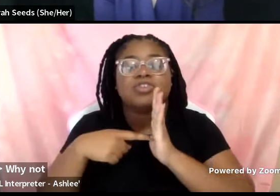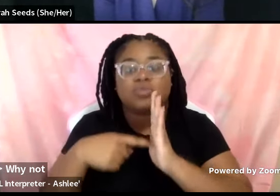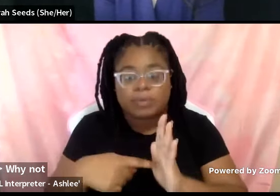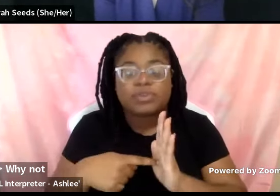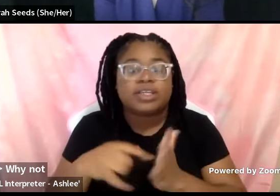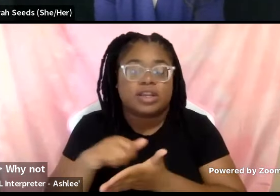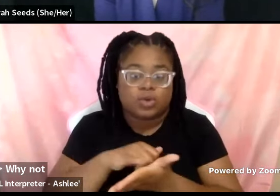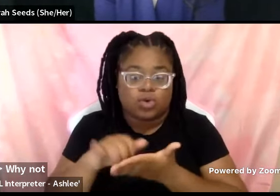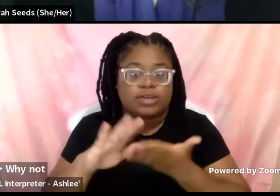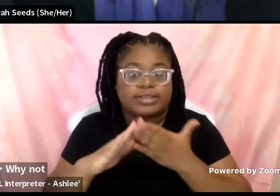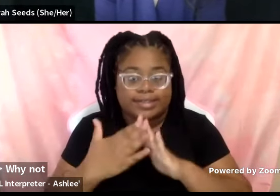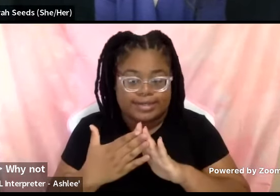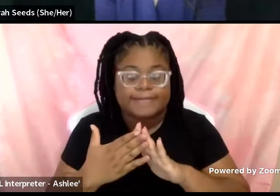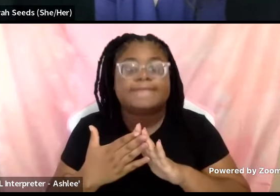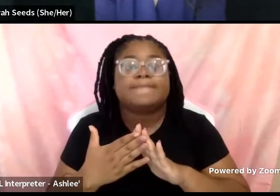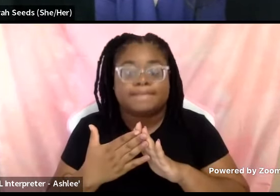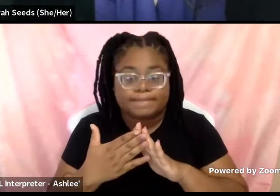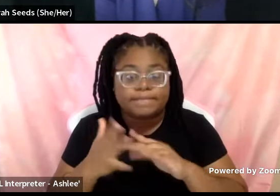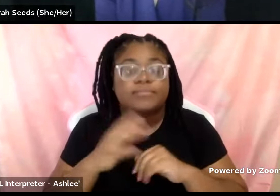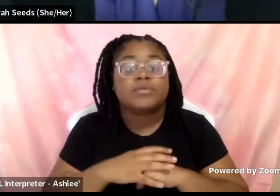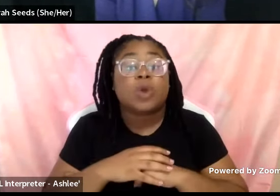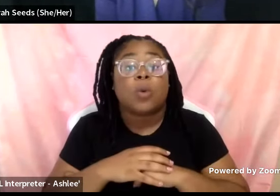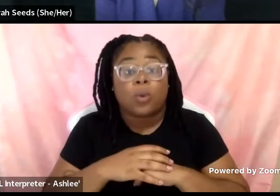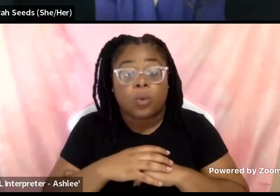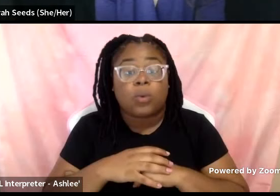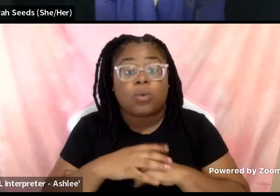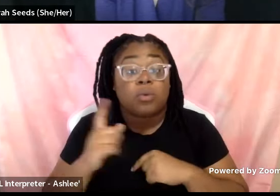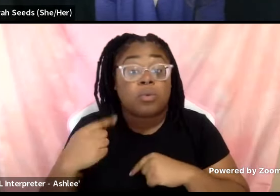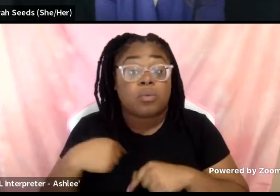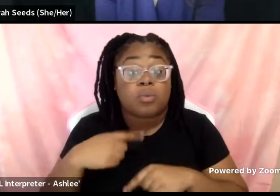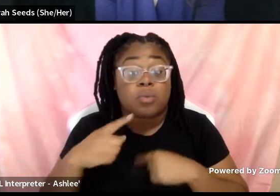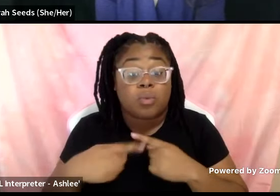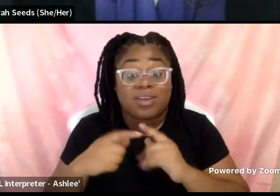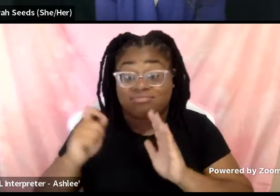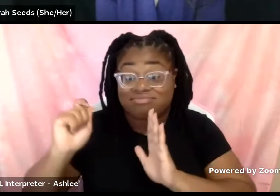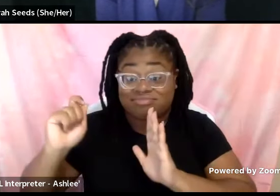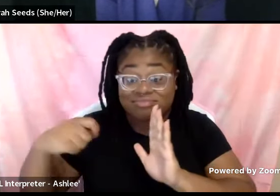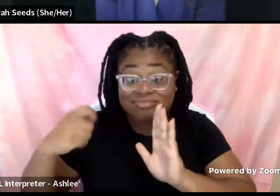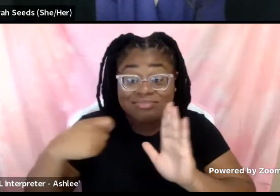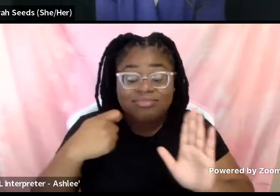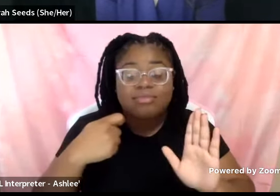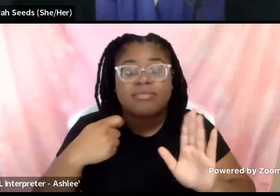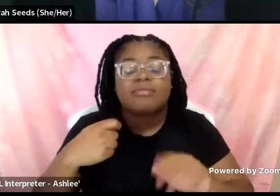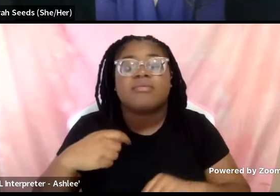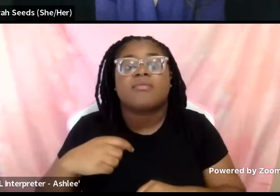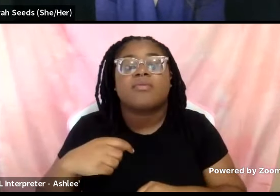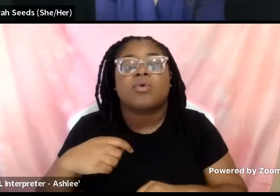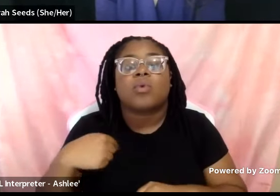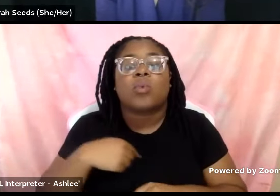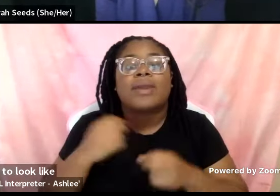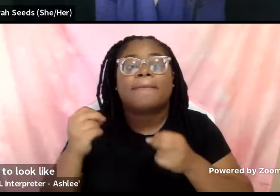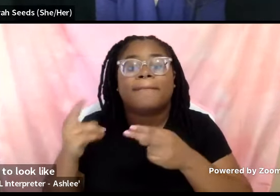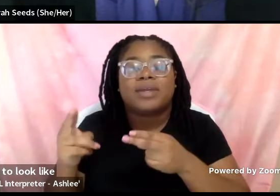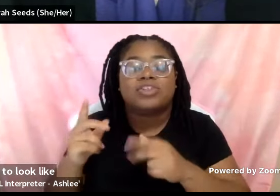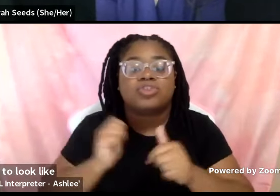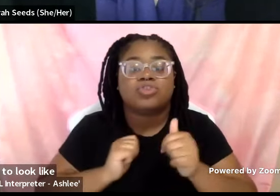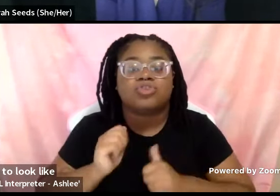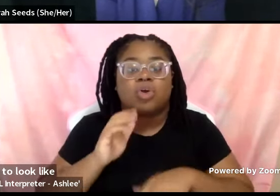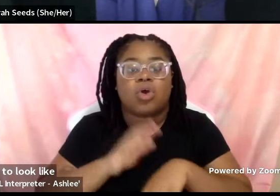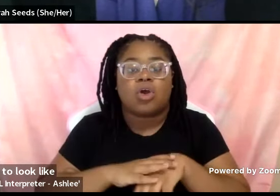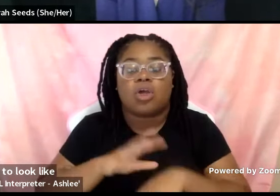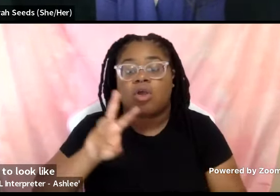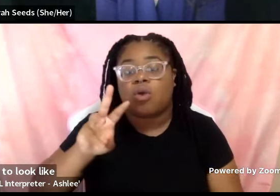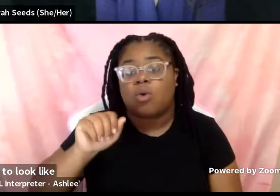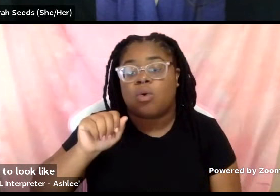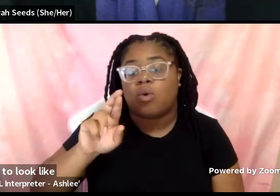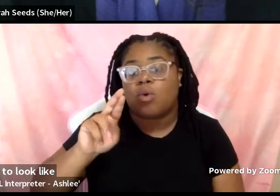And, when we shot this, I don't feel like it was such an outlandish idea, but when we actually pitched the show on the Warner Brothers lot to the